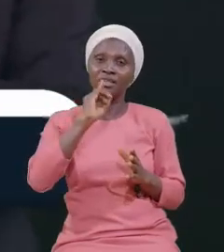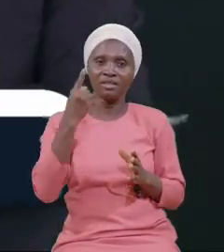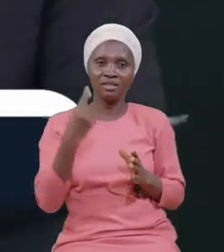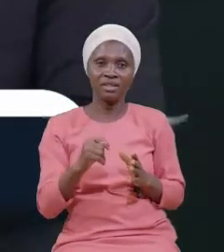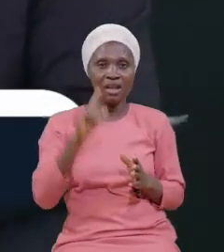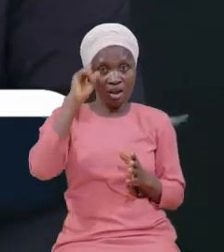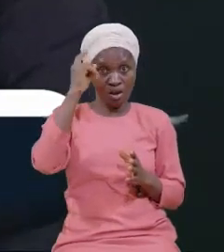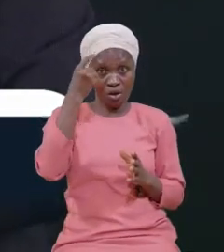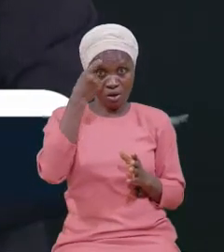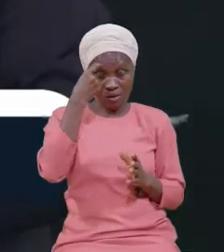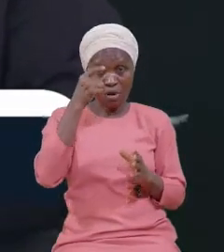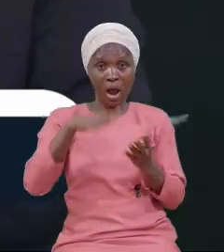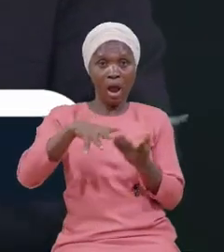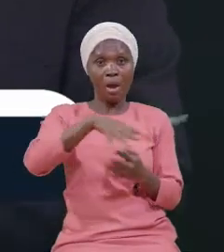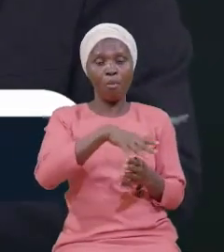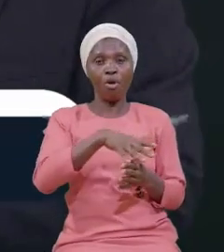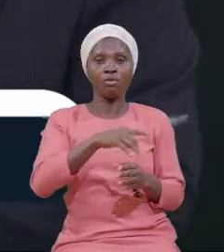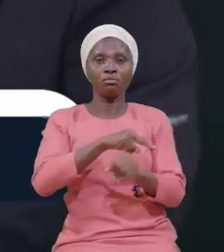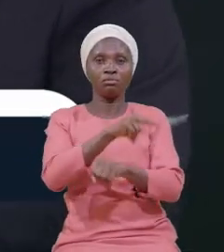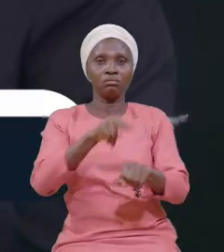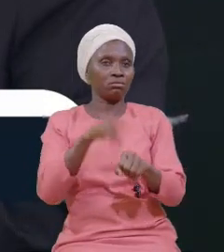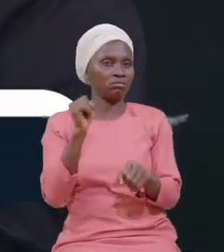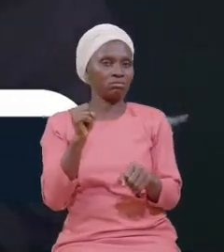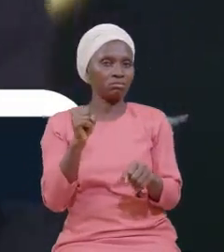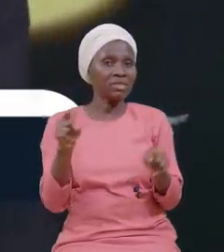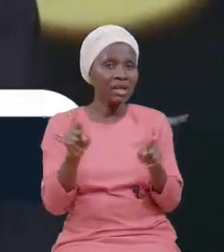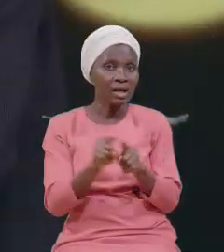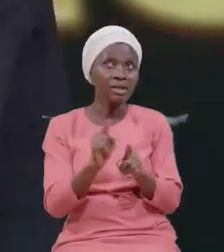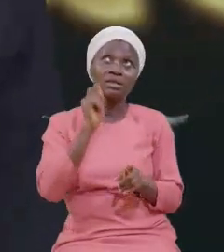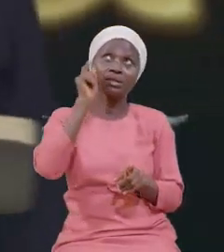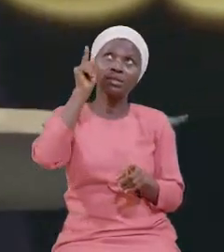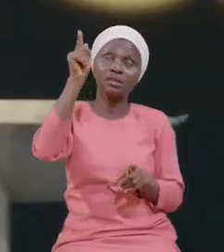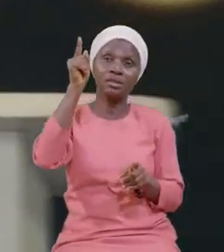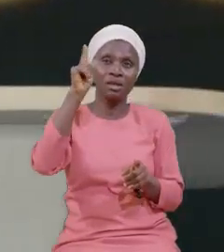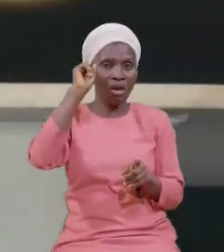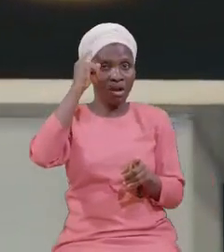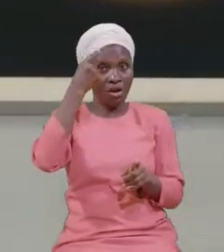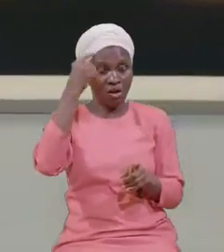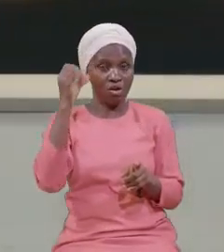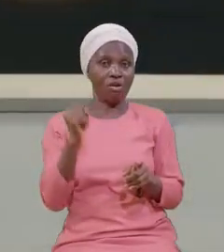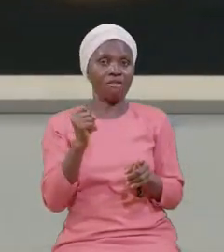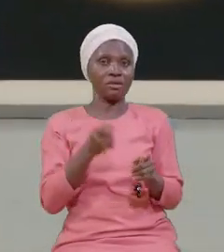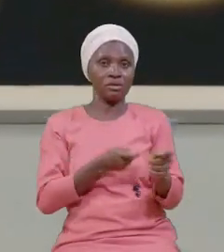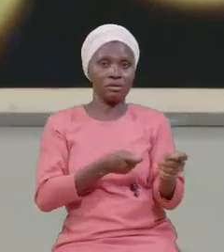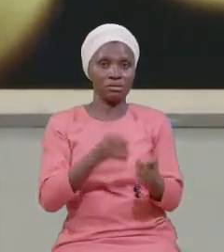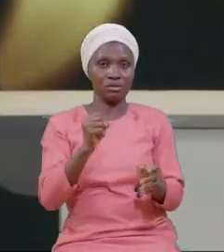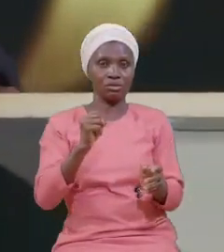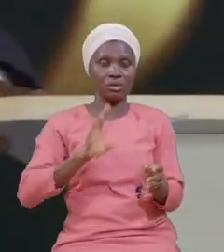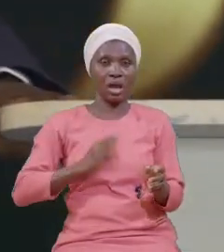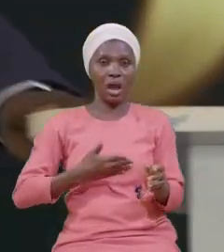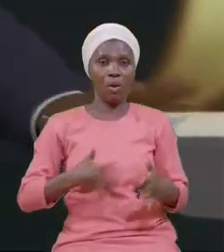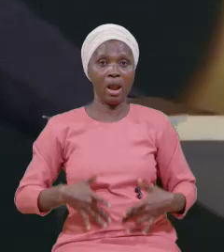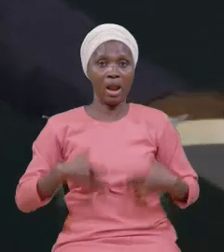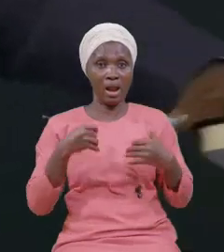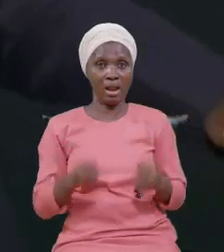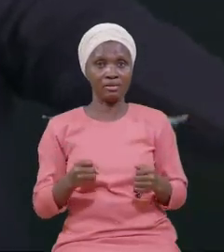among nations. And as he governs our lives, as he controls our lives, he